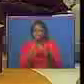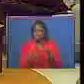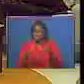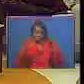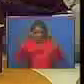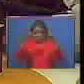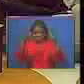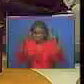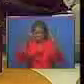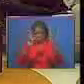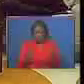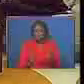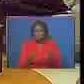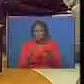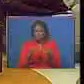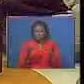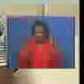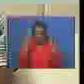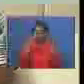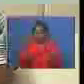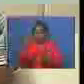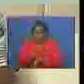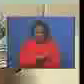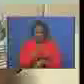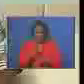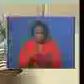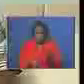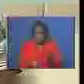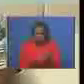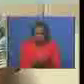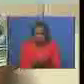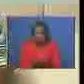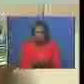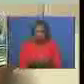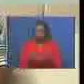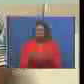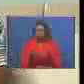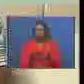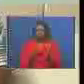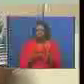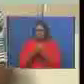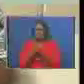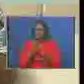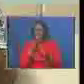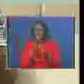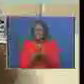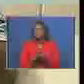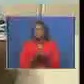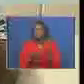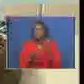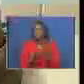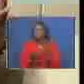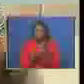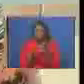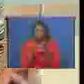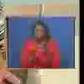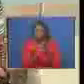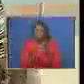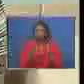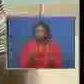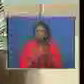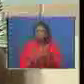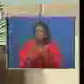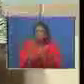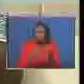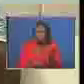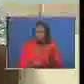International Disability Day is sustainable development the promise of technologies that already shows us